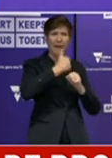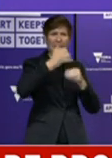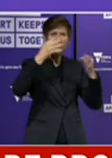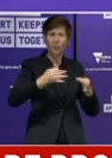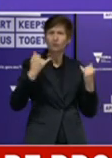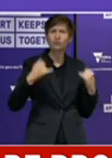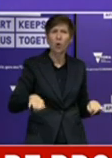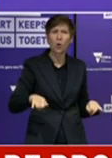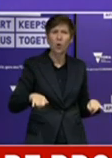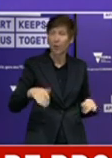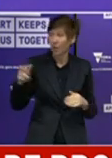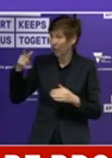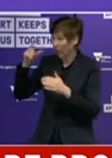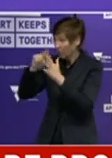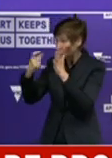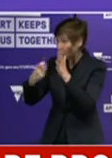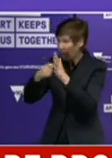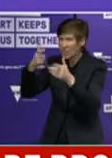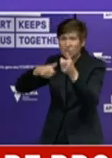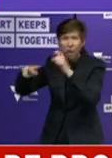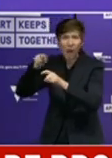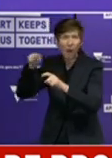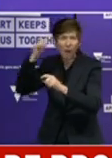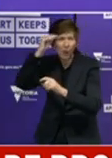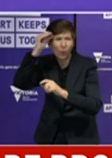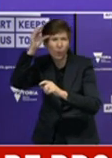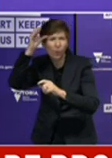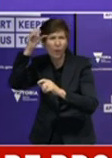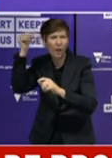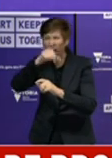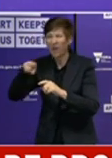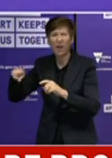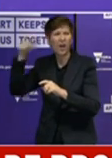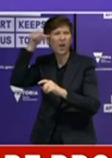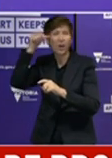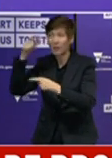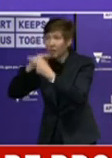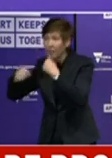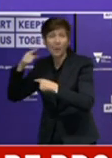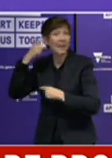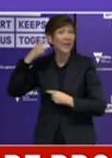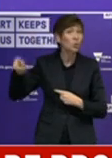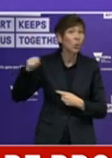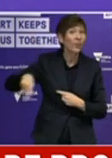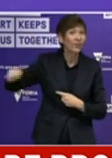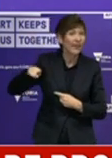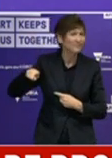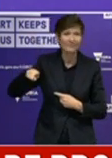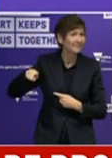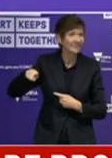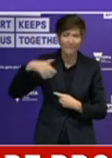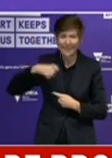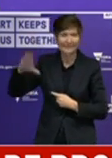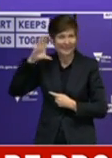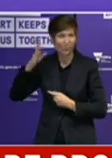of experts. Instead, we should look to what's happening in regional Victoria at 11:59 p.m. tonight and be optimistic and